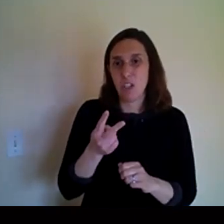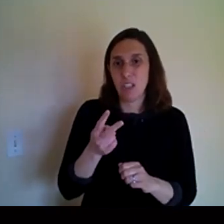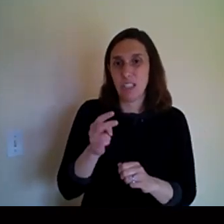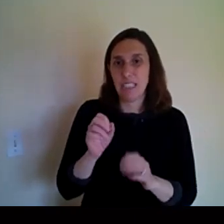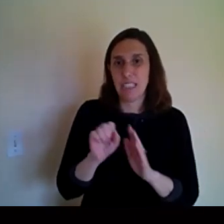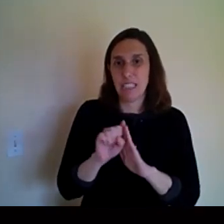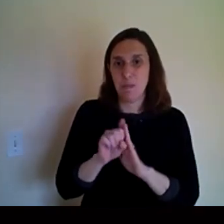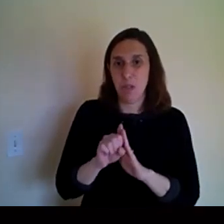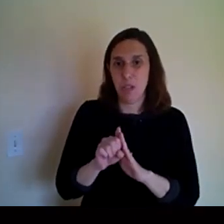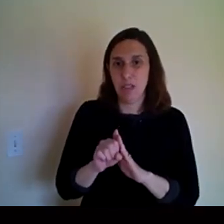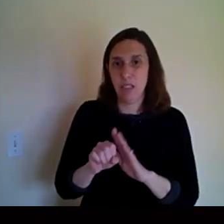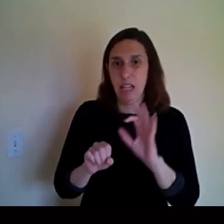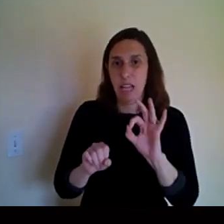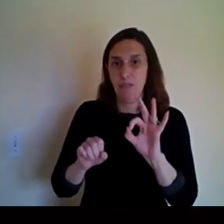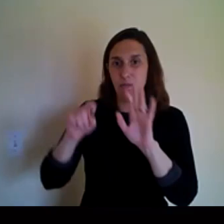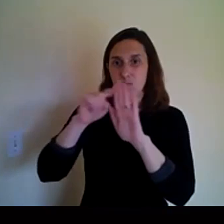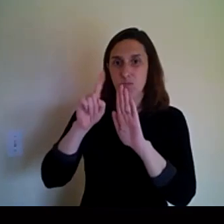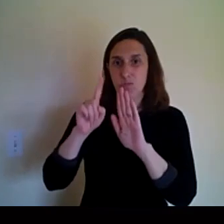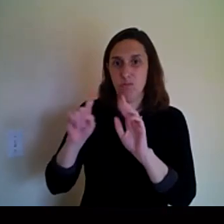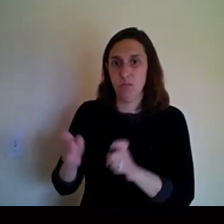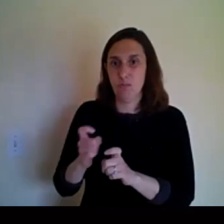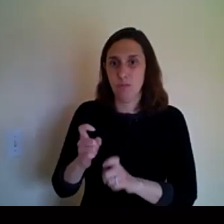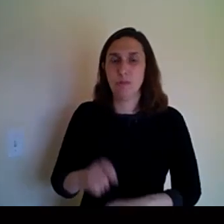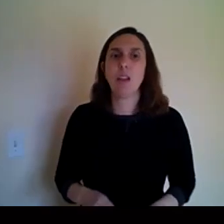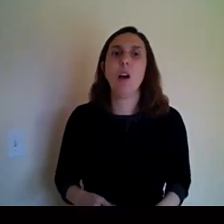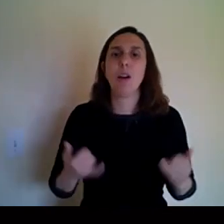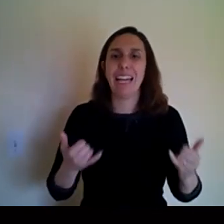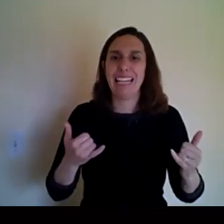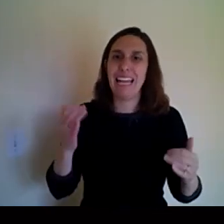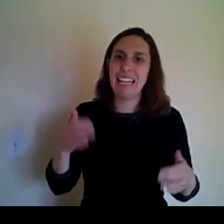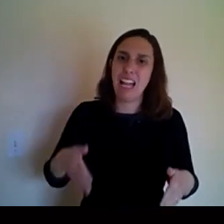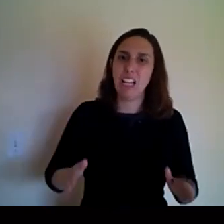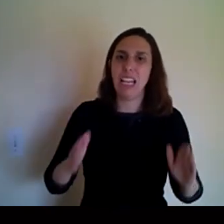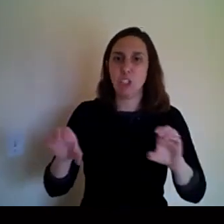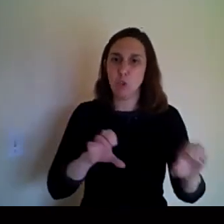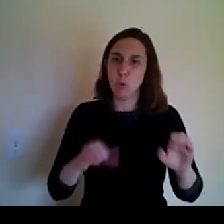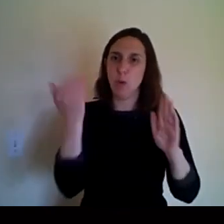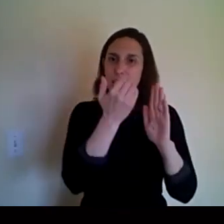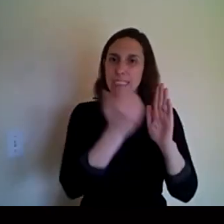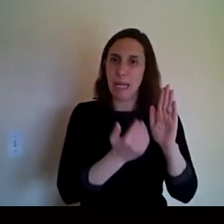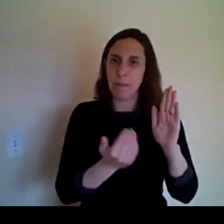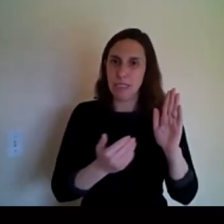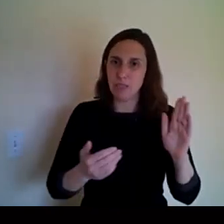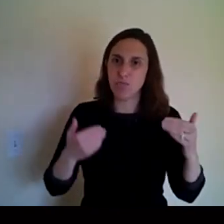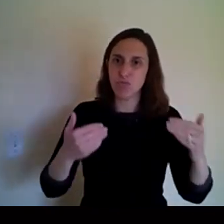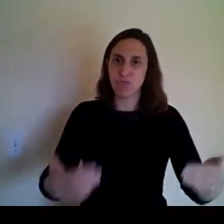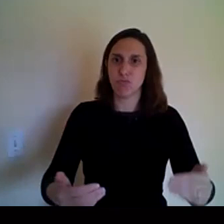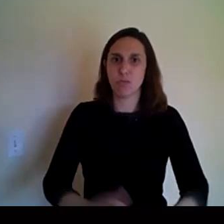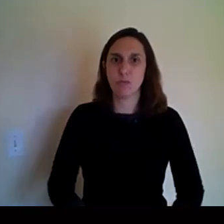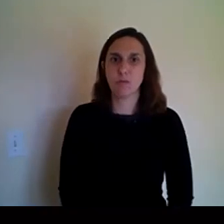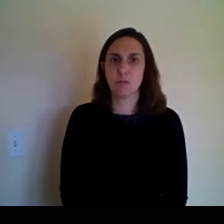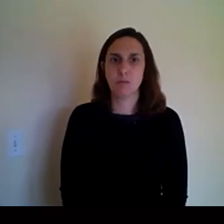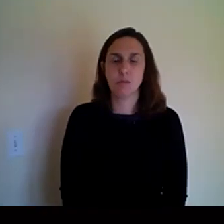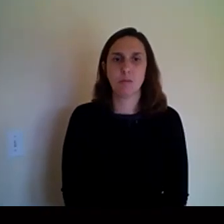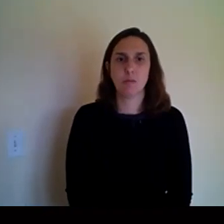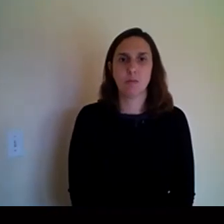All right, let's do these steps on my function up here, 3/4 x plus 2. So I'm going to take this and I'm going to